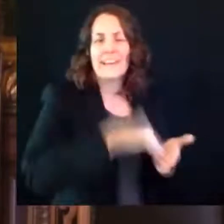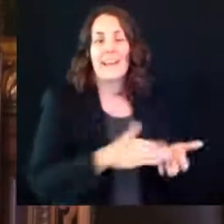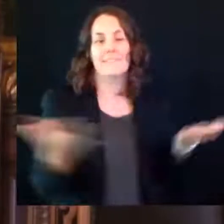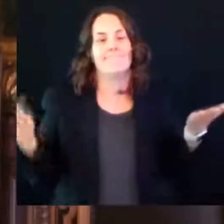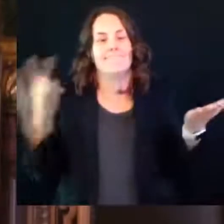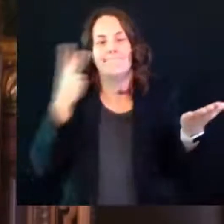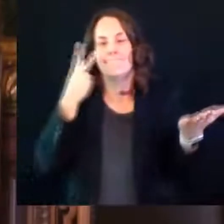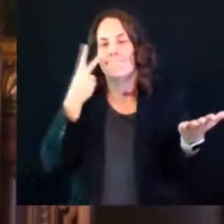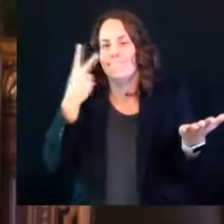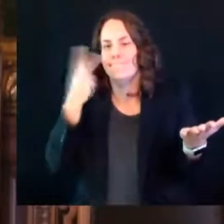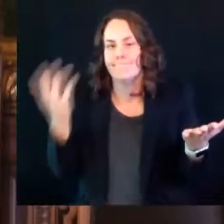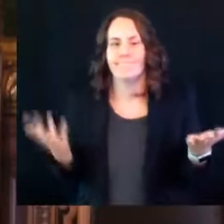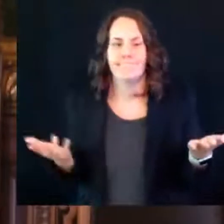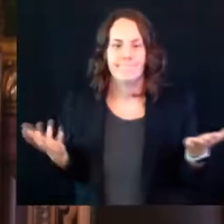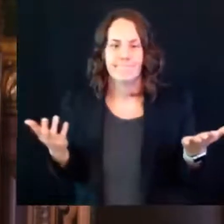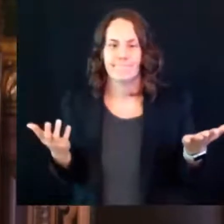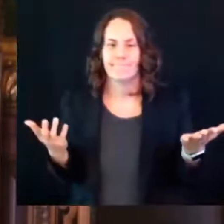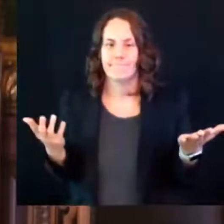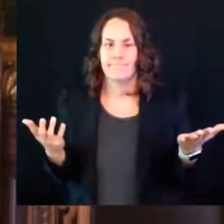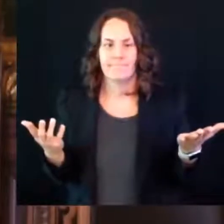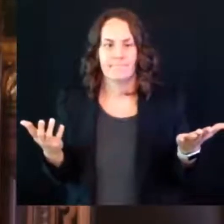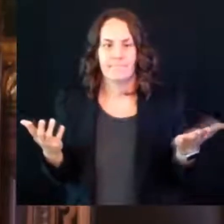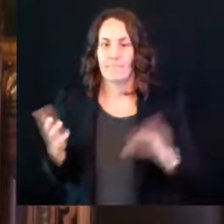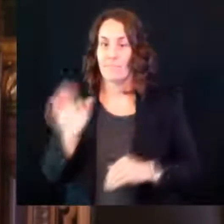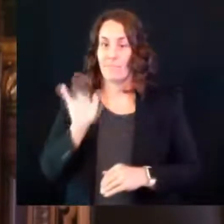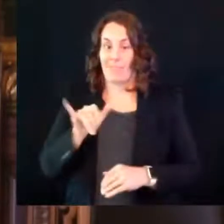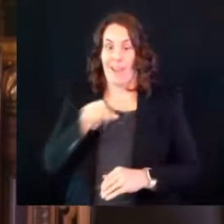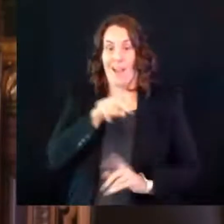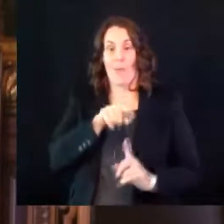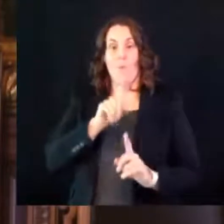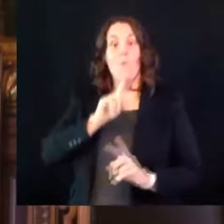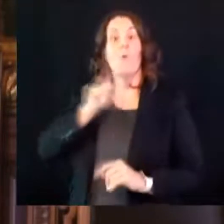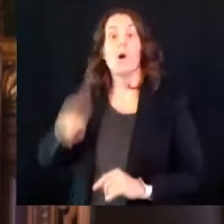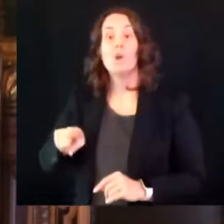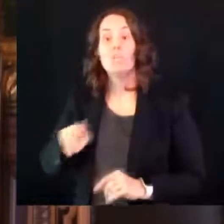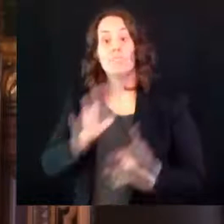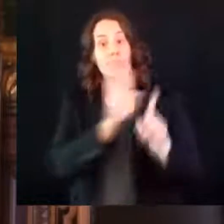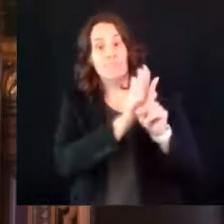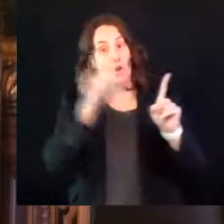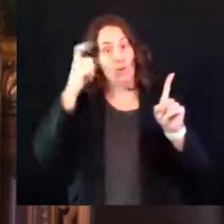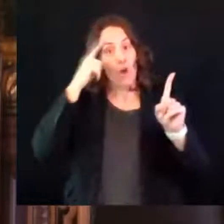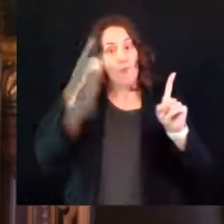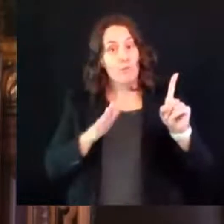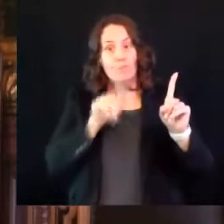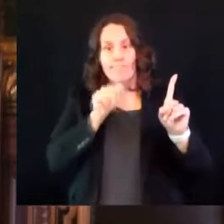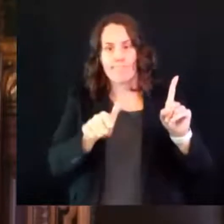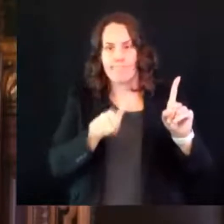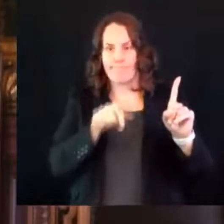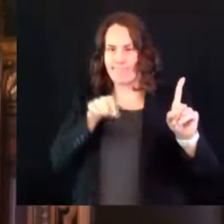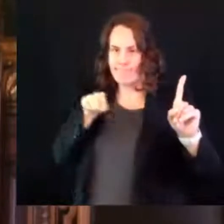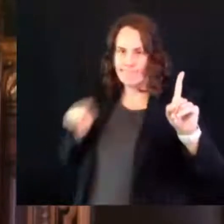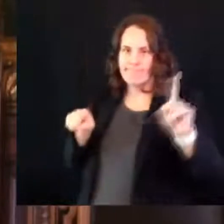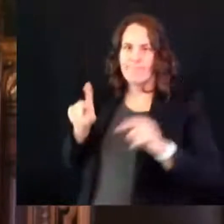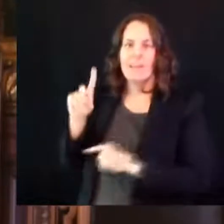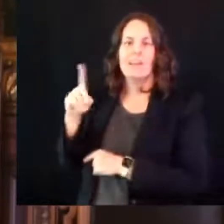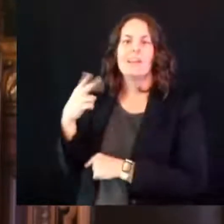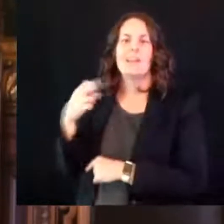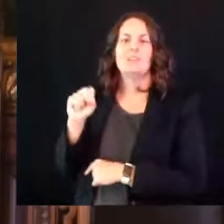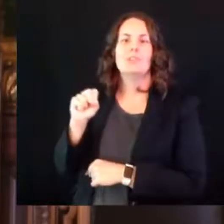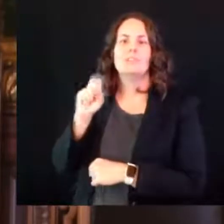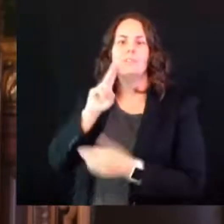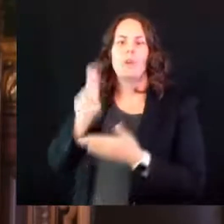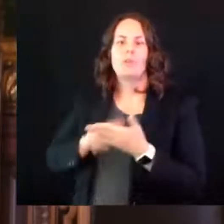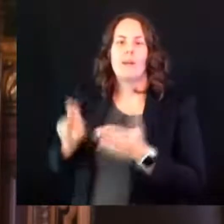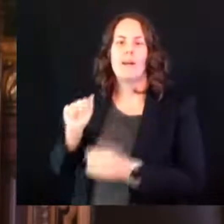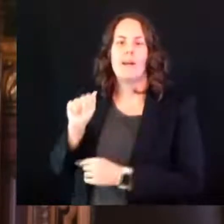exempted the one part of the Safer at Home order that was not overruled by the Supreme Court, relied on the exact